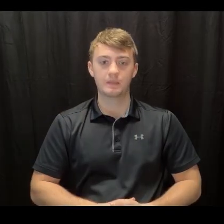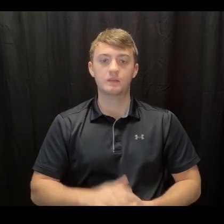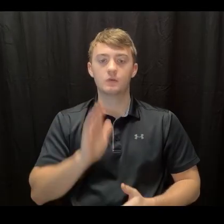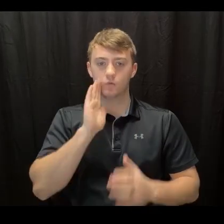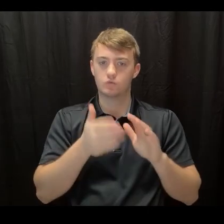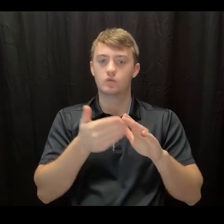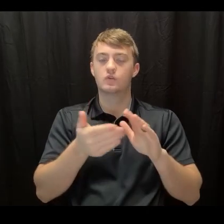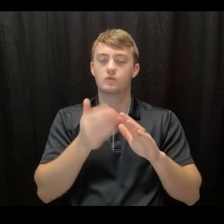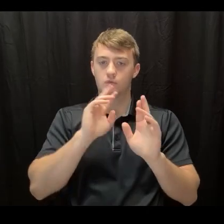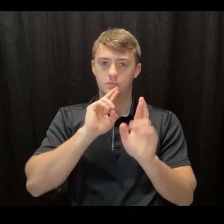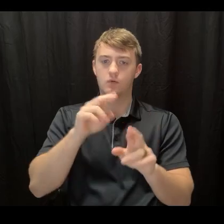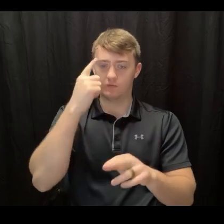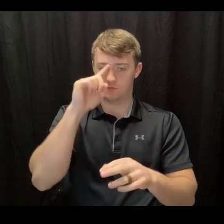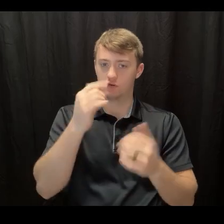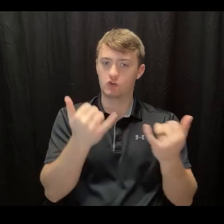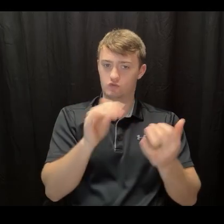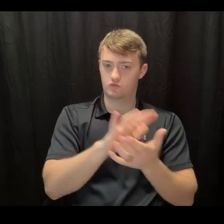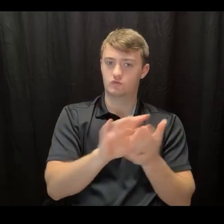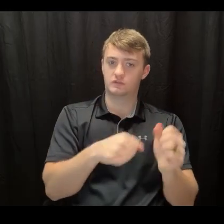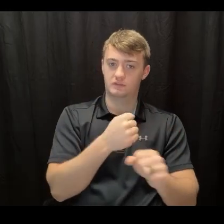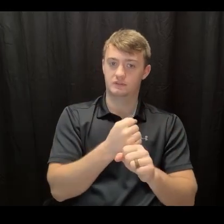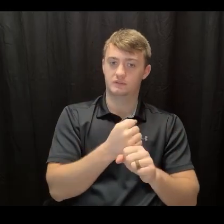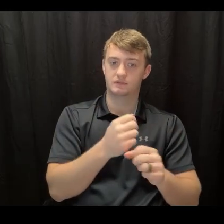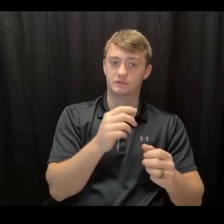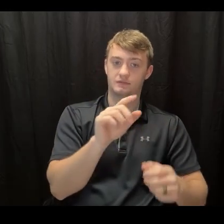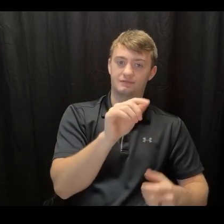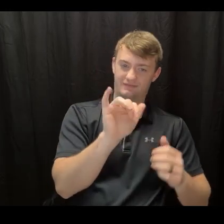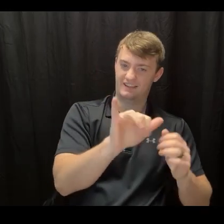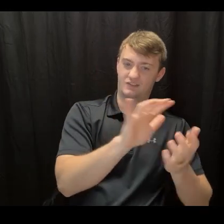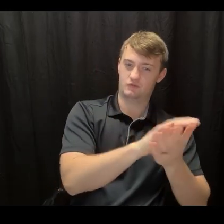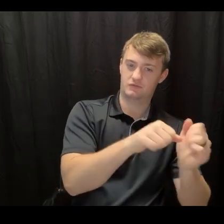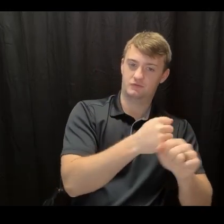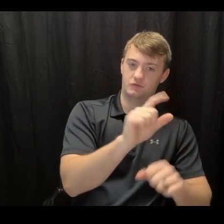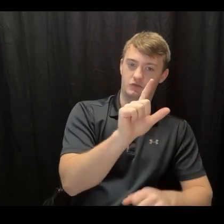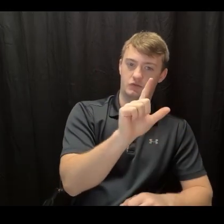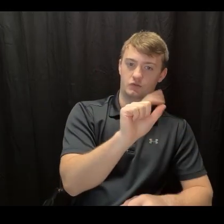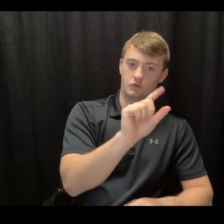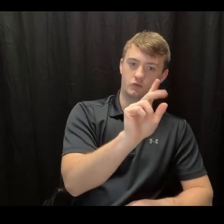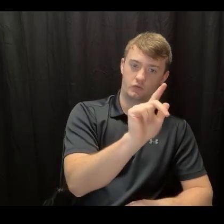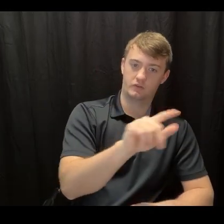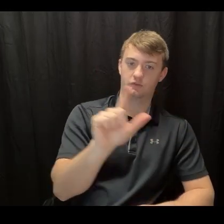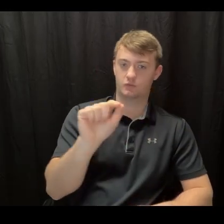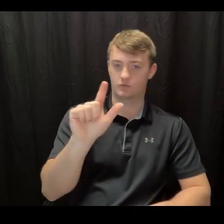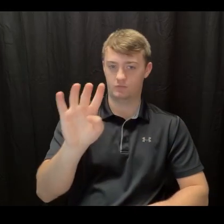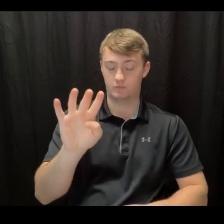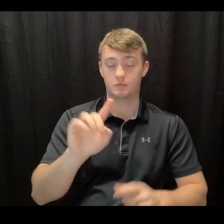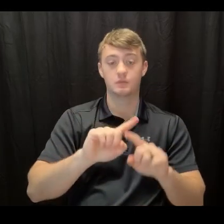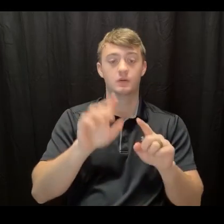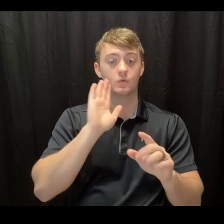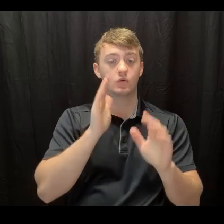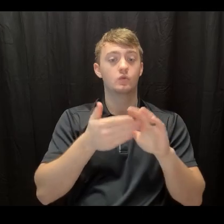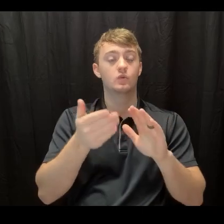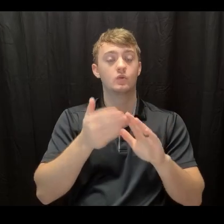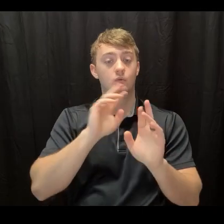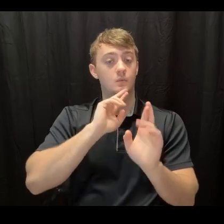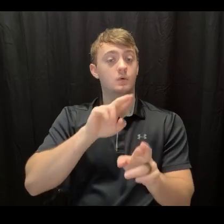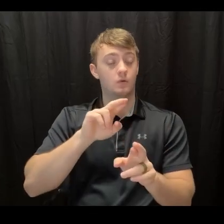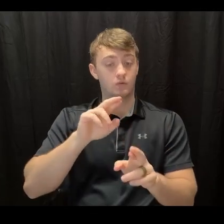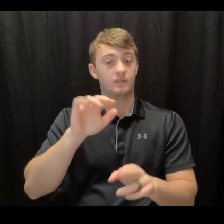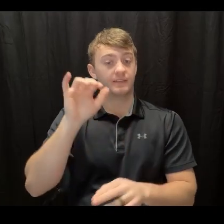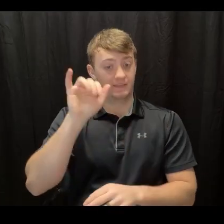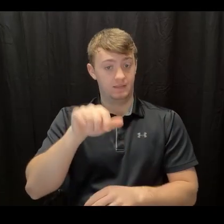And you're going to run the report for the current school year. In this case, the current school year was 23-24. But you're going to run the report